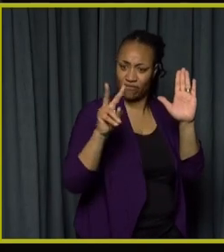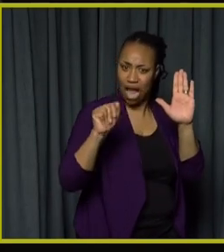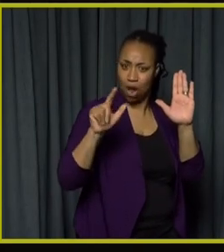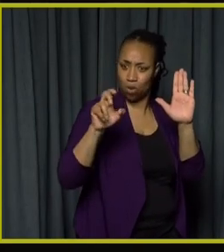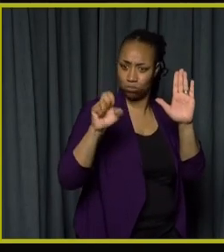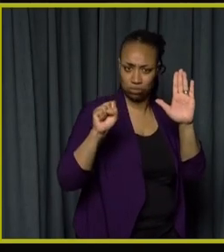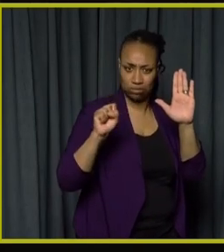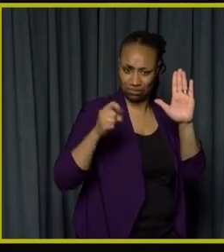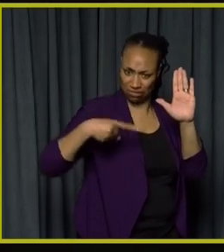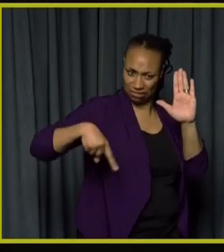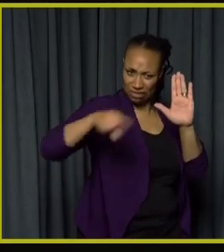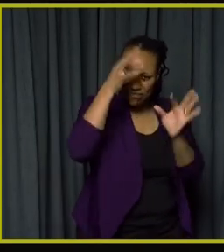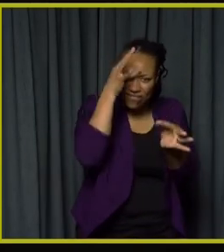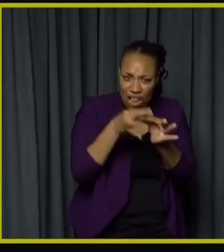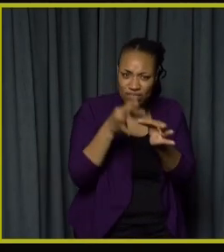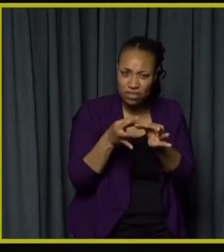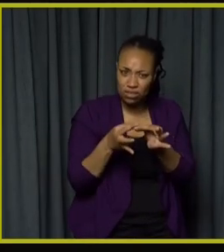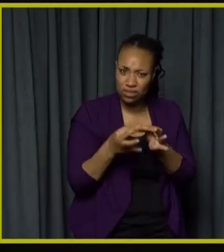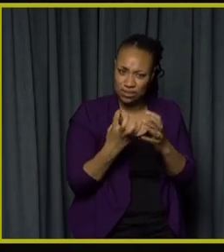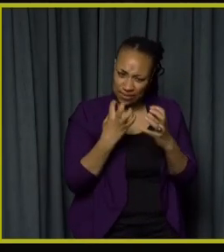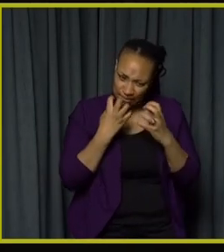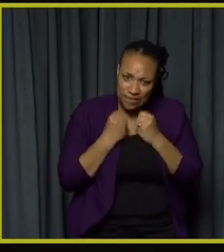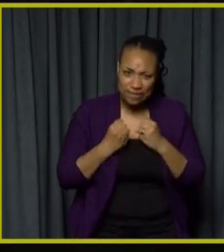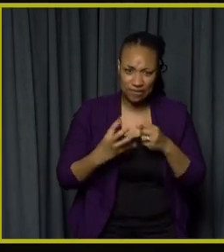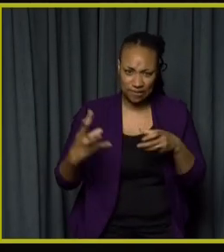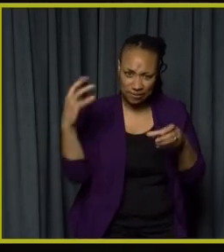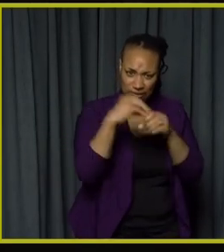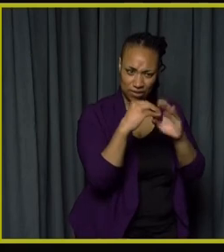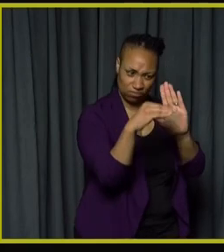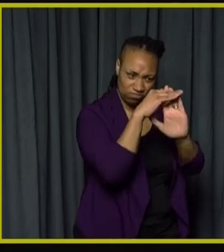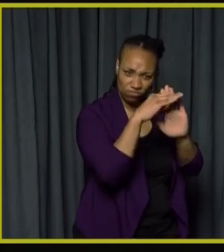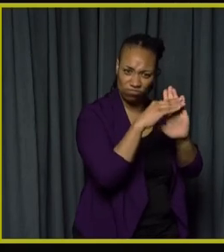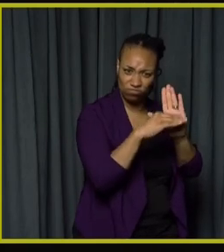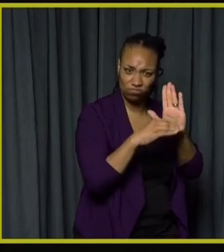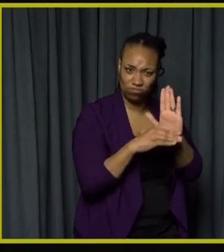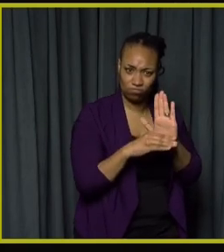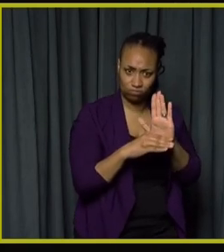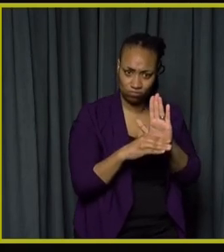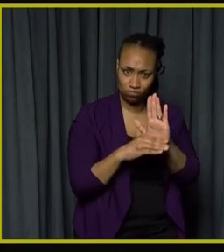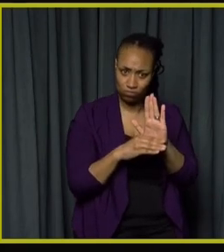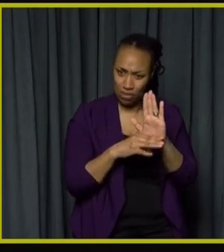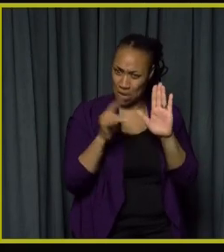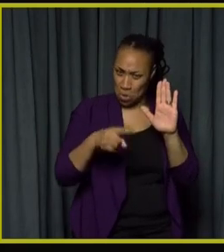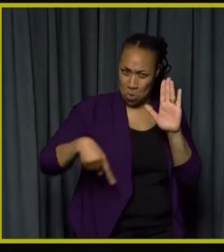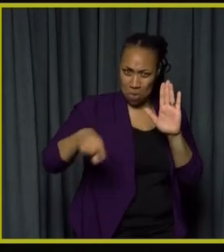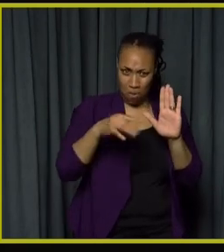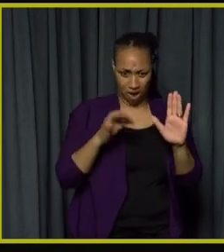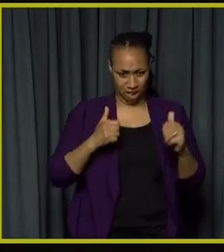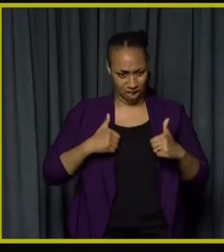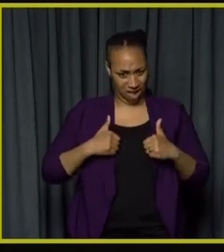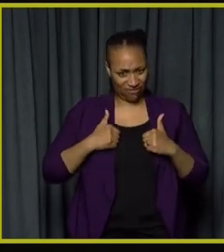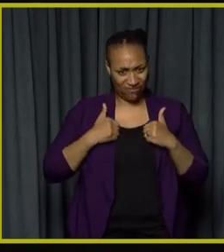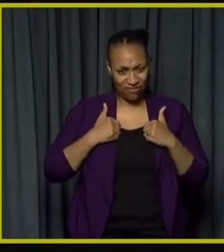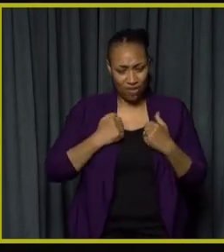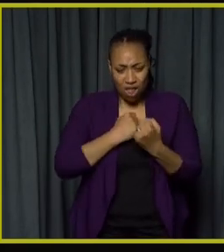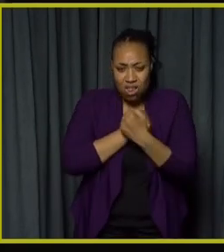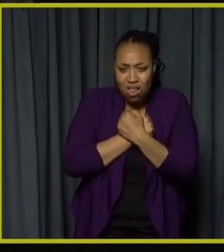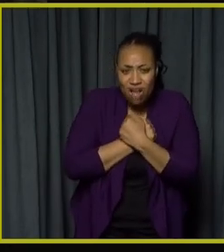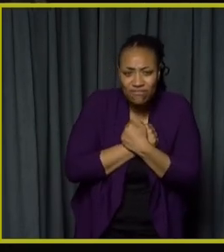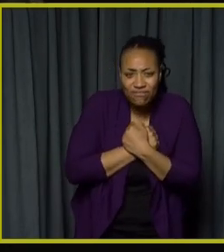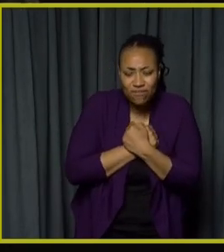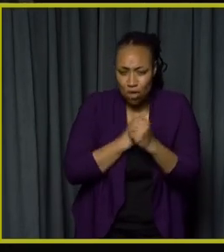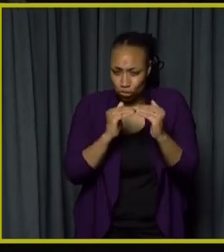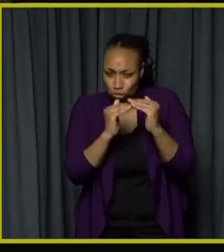best political and intellectual visions, the values closest to the heart within each of us, love, justice, mercy,